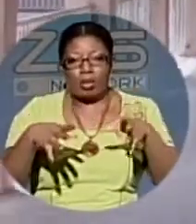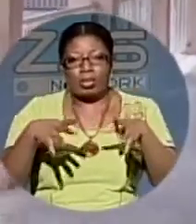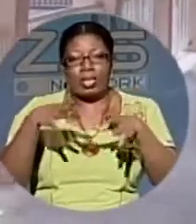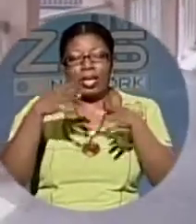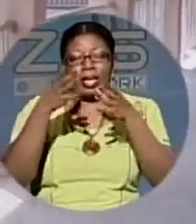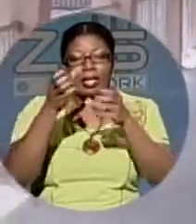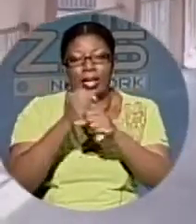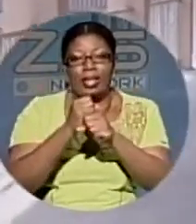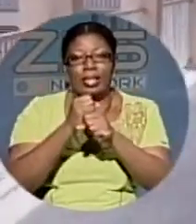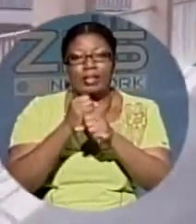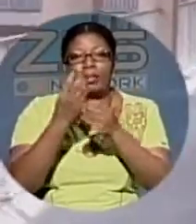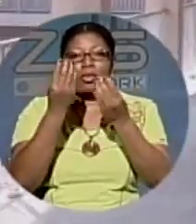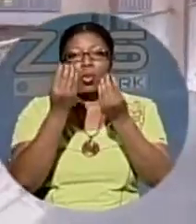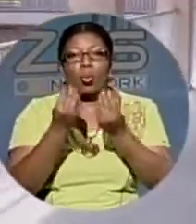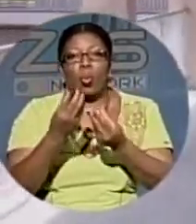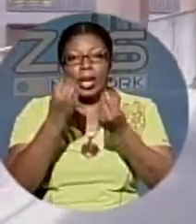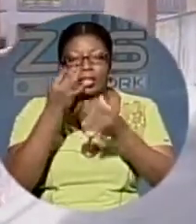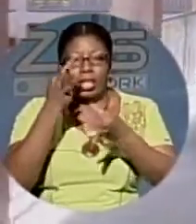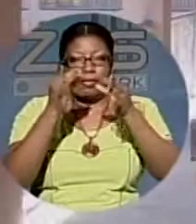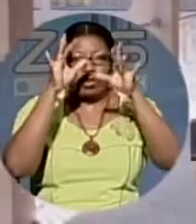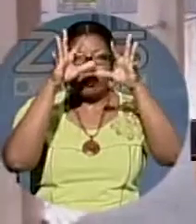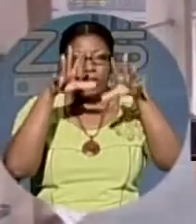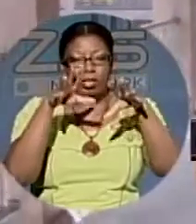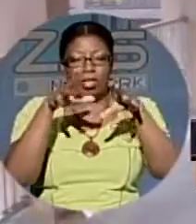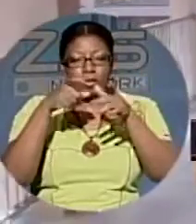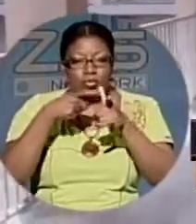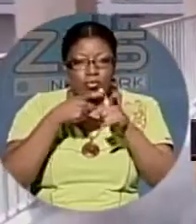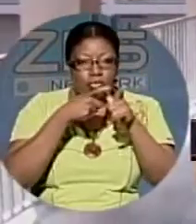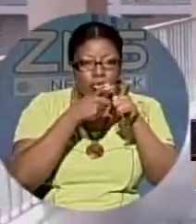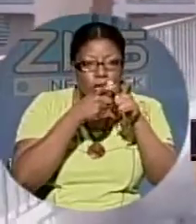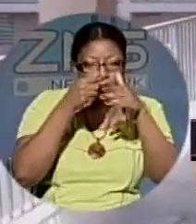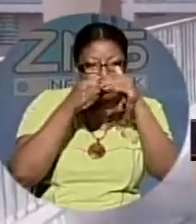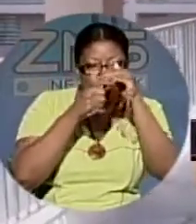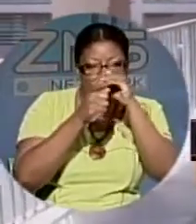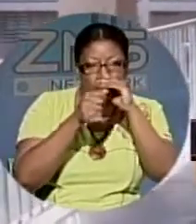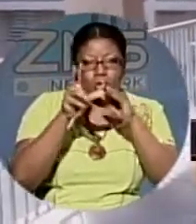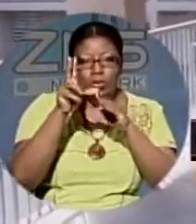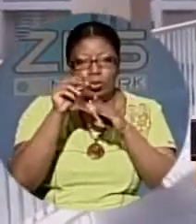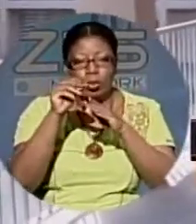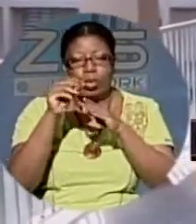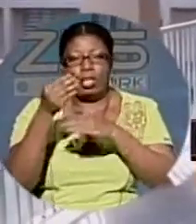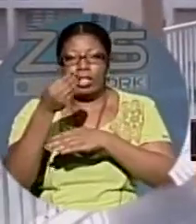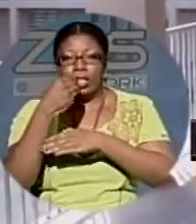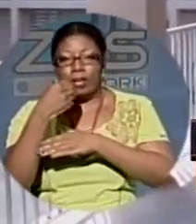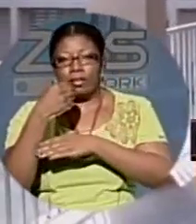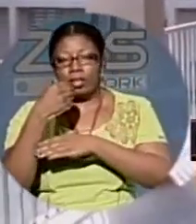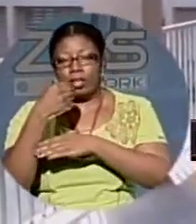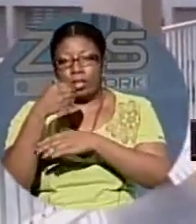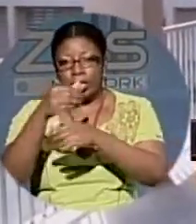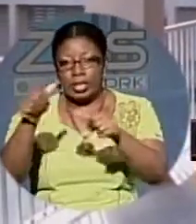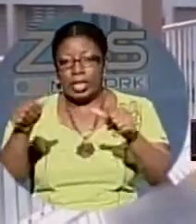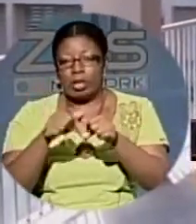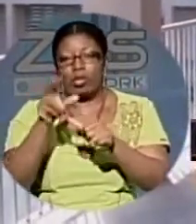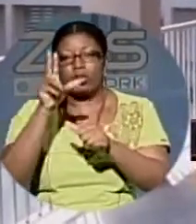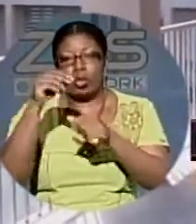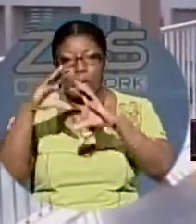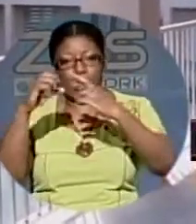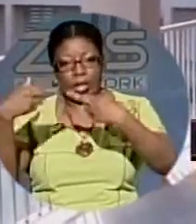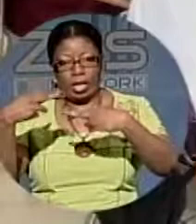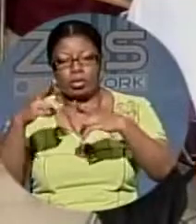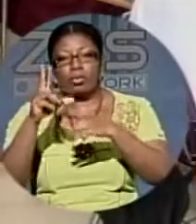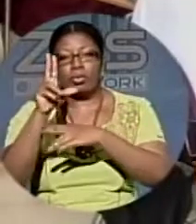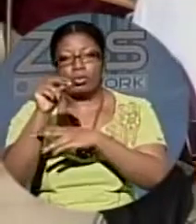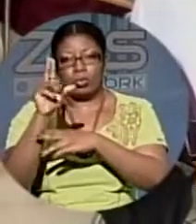if it rains, children do not have to walk through the rain to get to a class, to get to the cafeteria, to get to the bathrooms. The building is fully